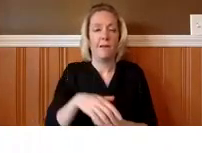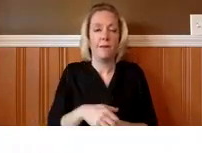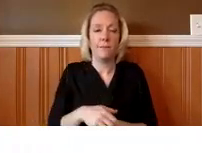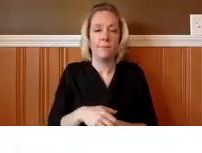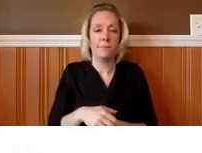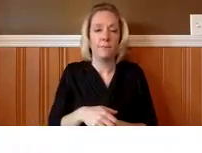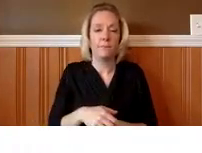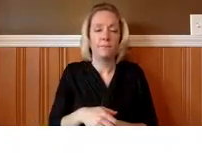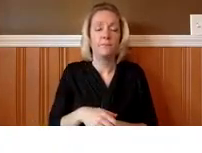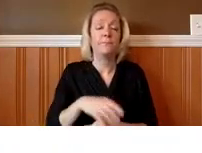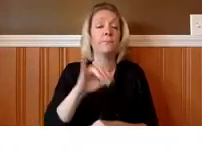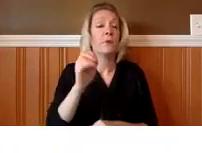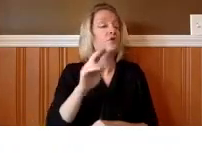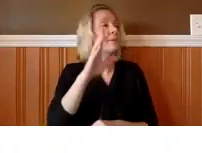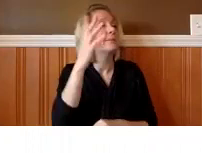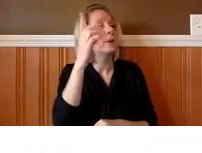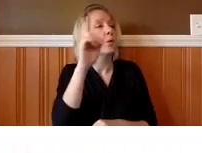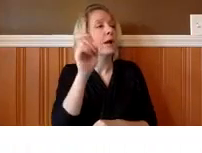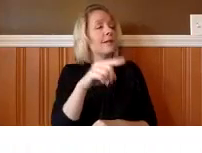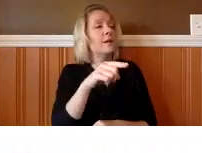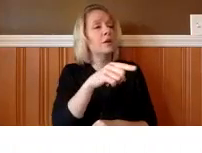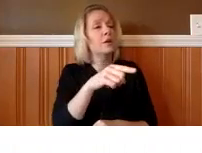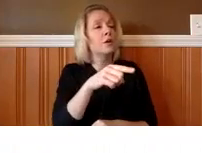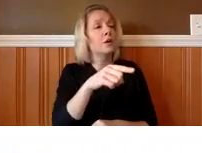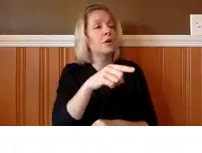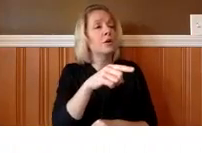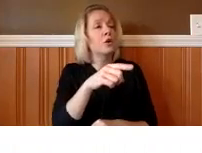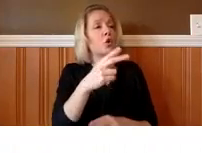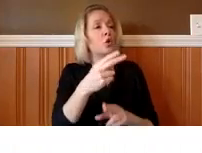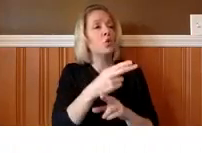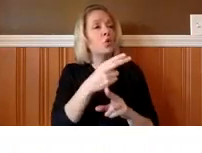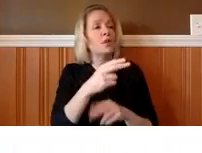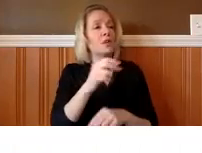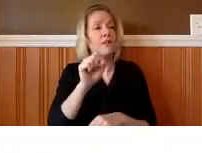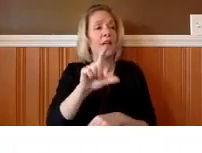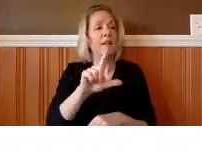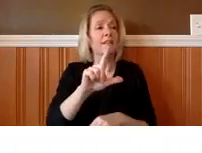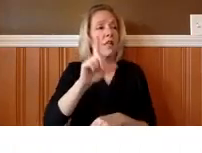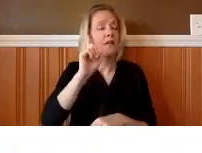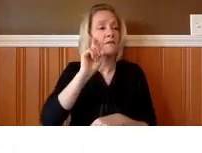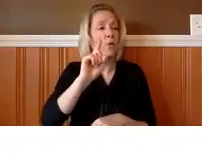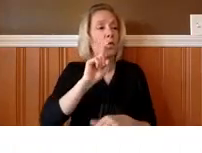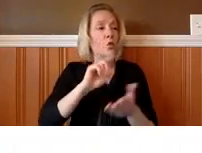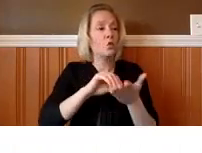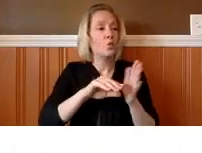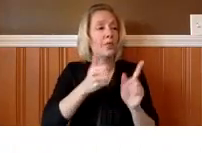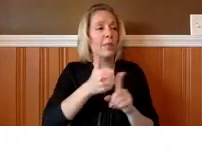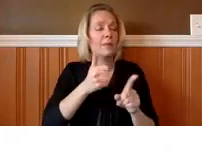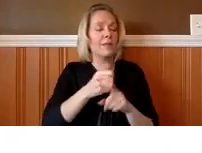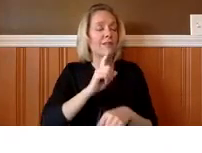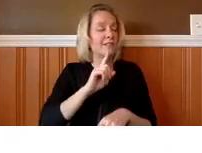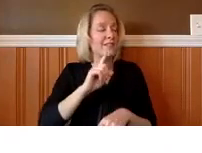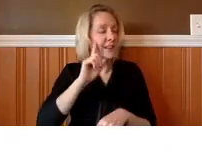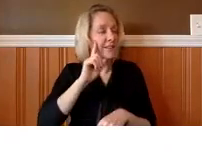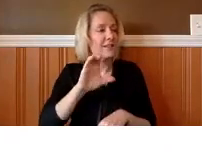Hey, Becky, one question. With use of ASL for students who are completely deaf and have CVI, ASL would